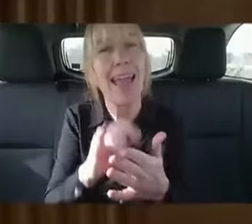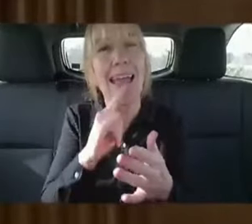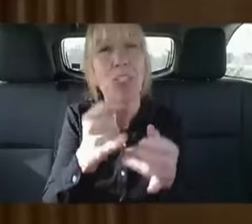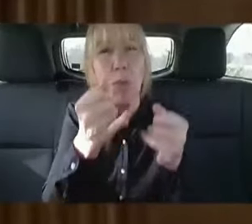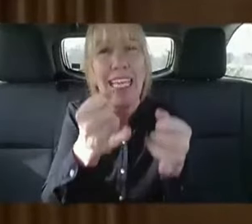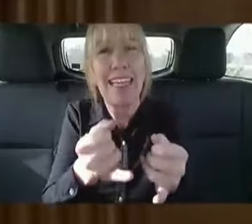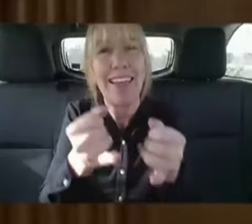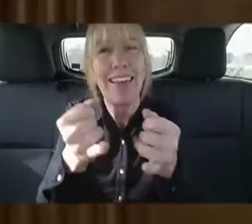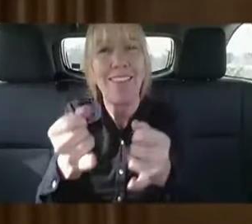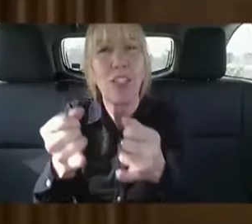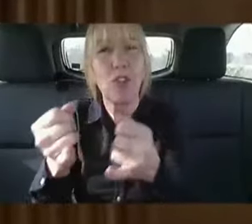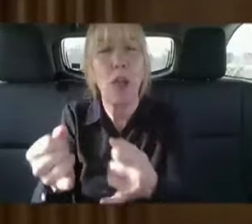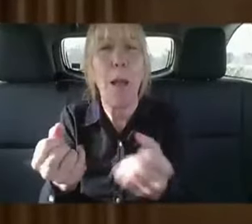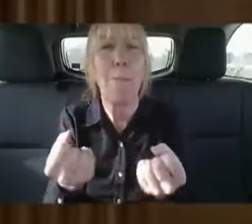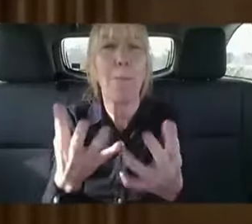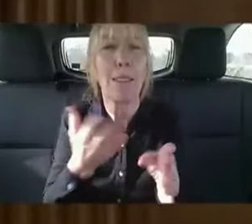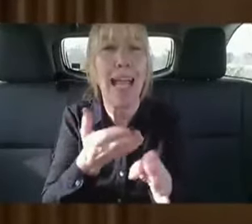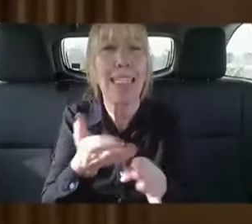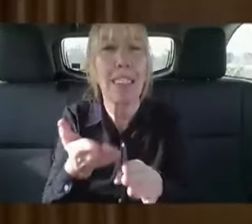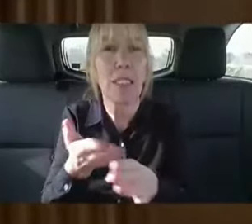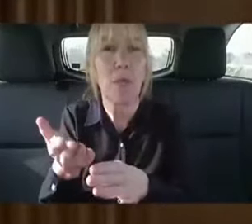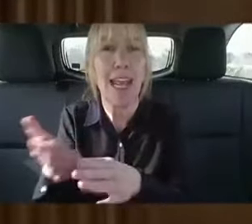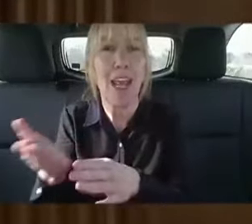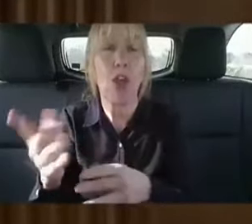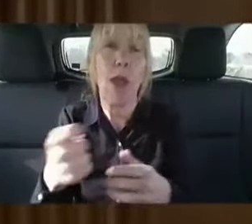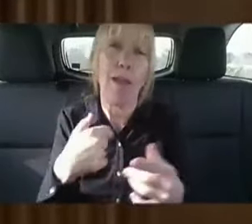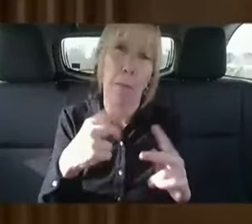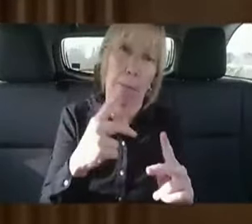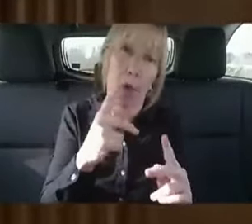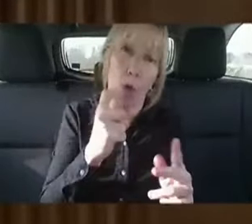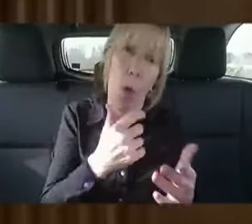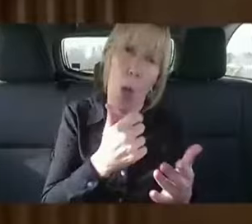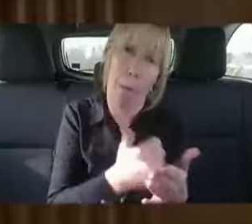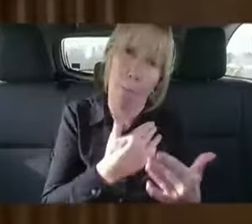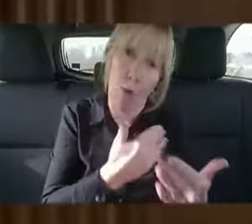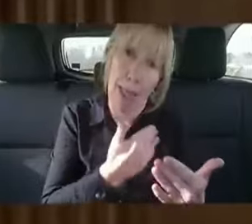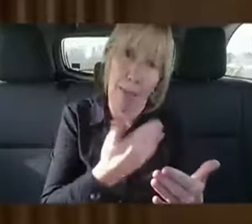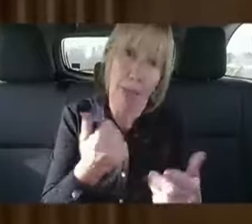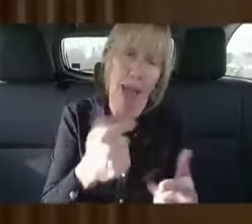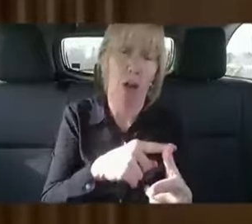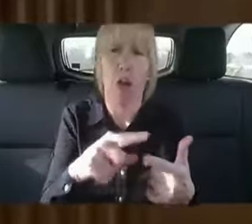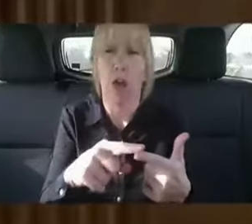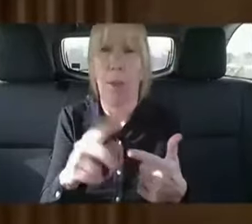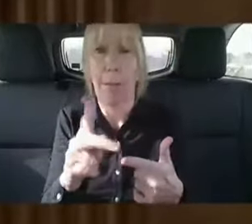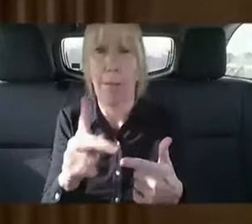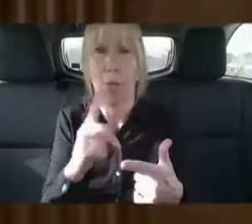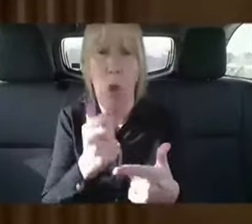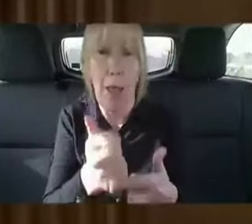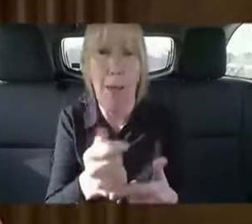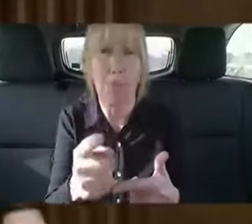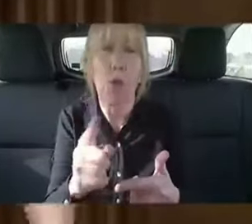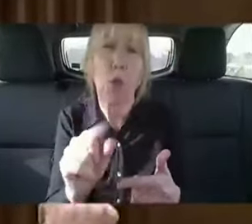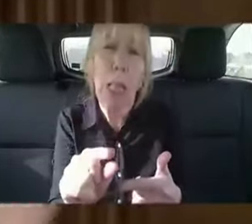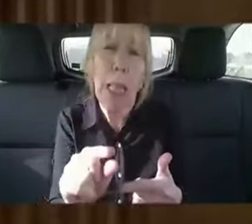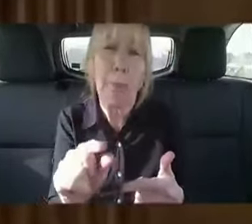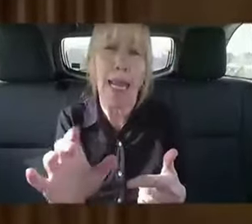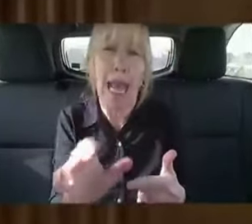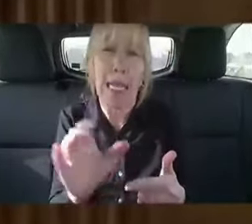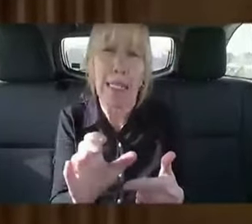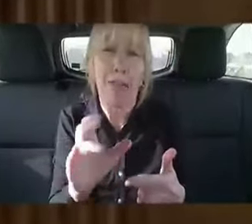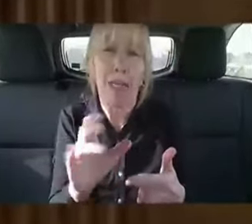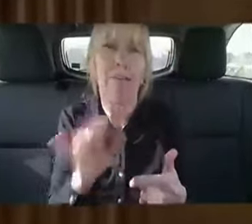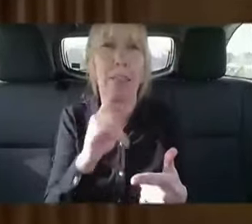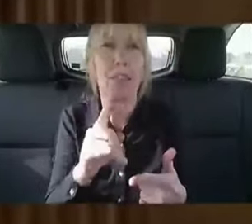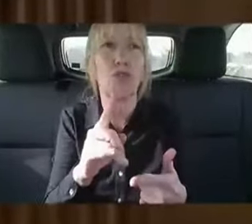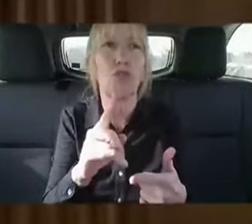and multidisciplinary. You have people that help you breathe better. You have people that can help you do a little bit of activity, whether it's